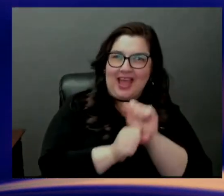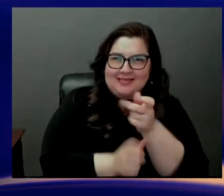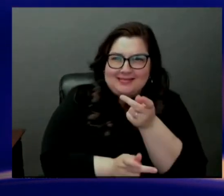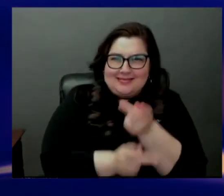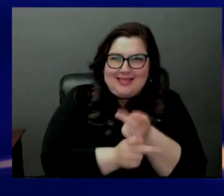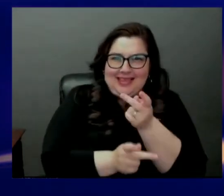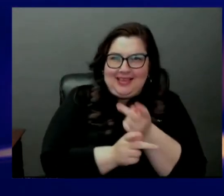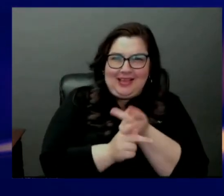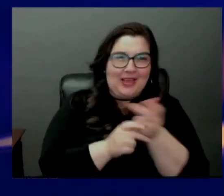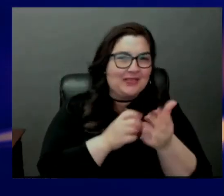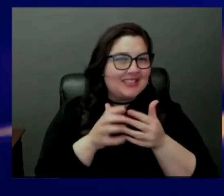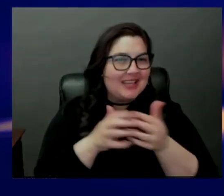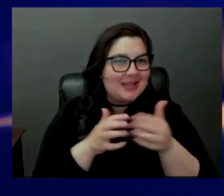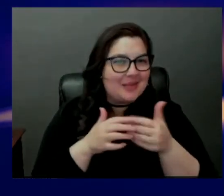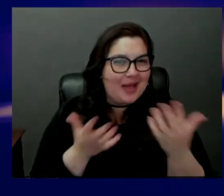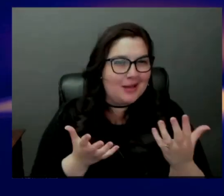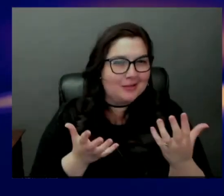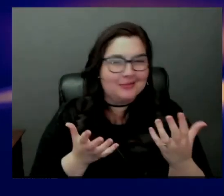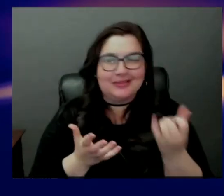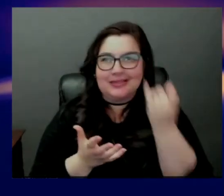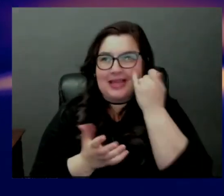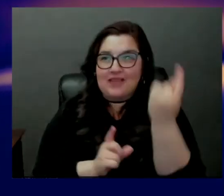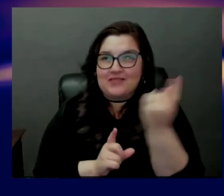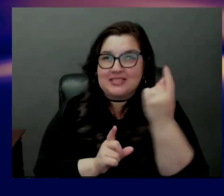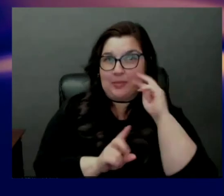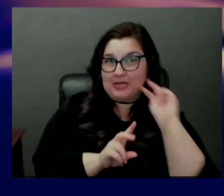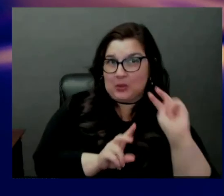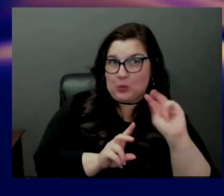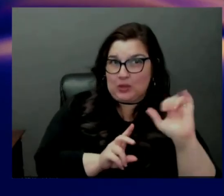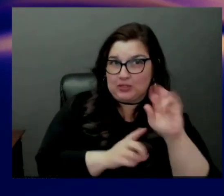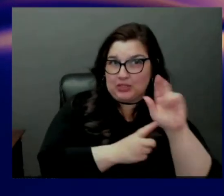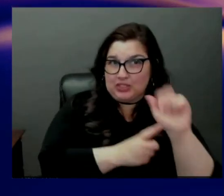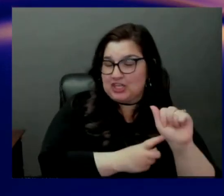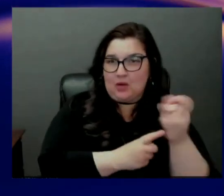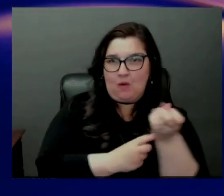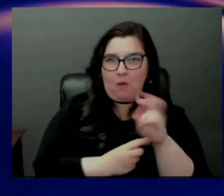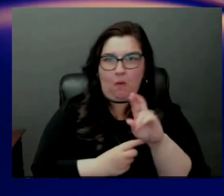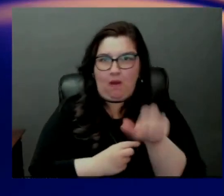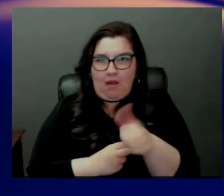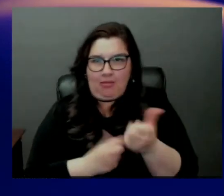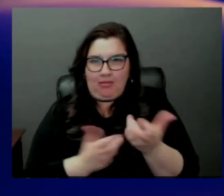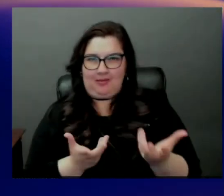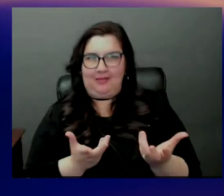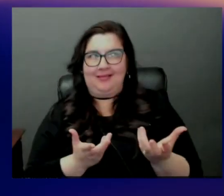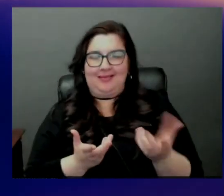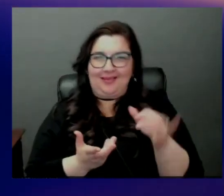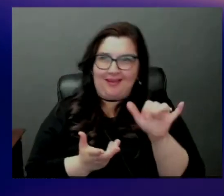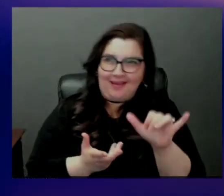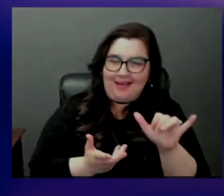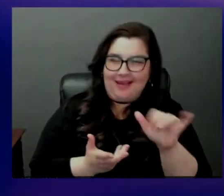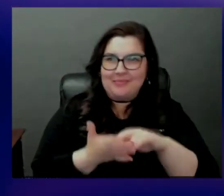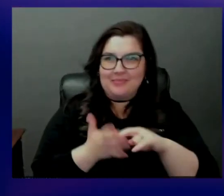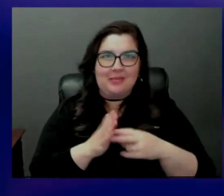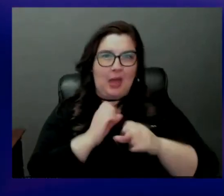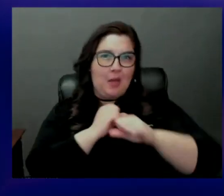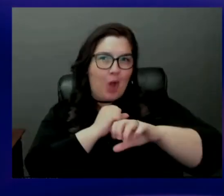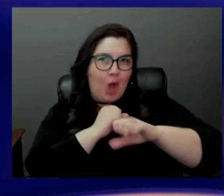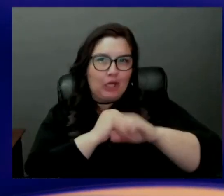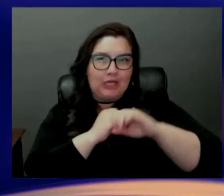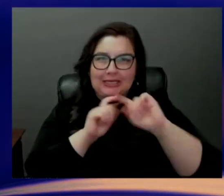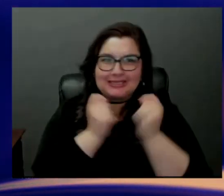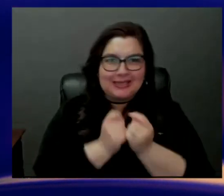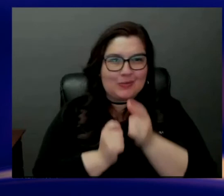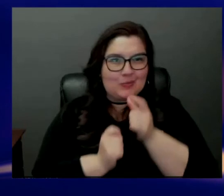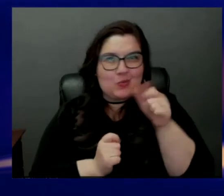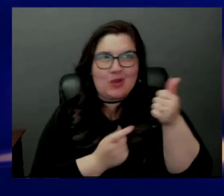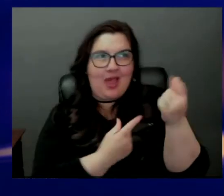it be like somebody watching that Jira lane or whatever it is, and it could be like marketing team or whoever that is going